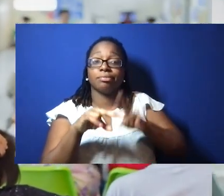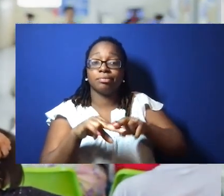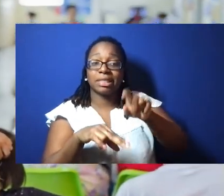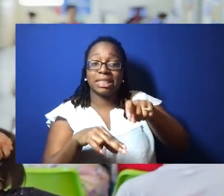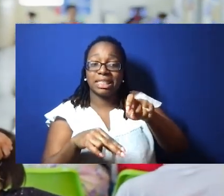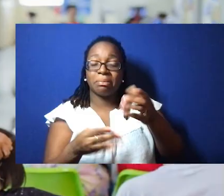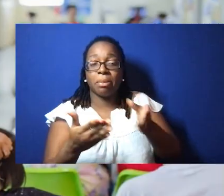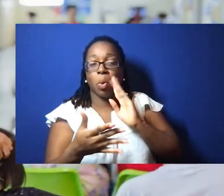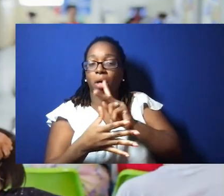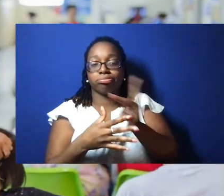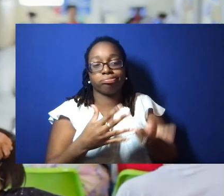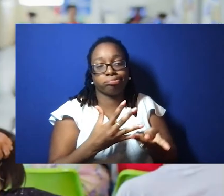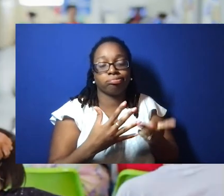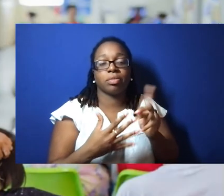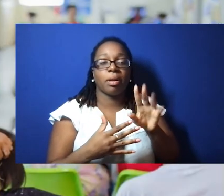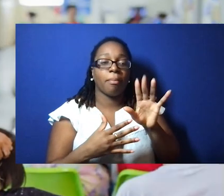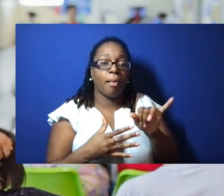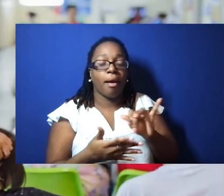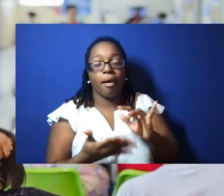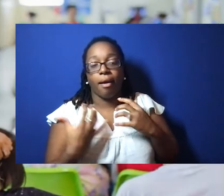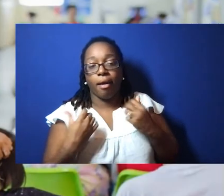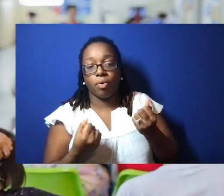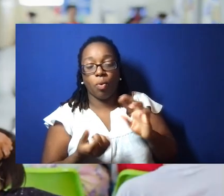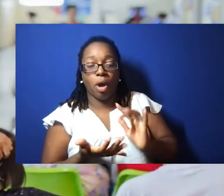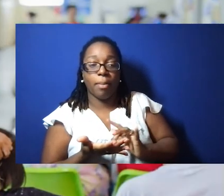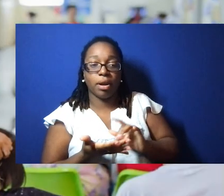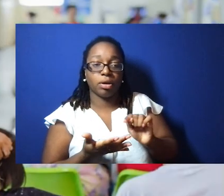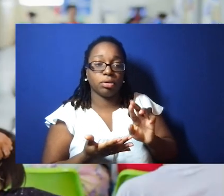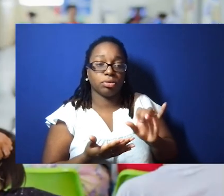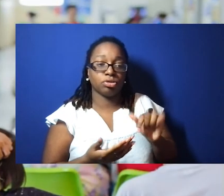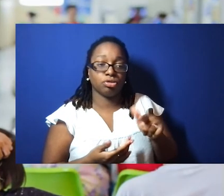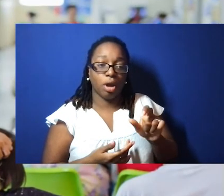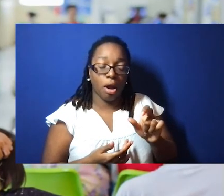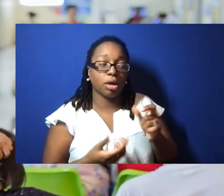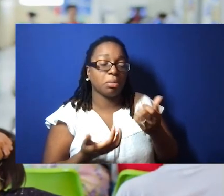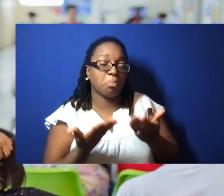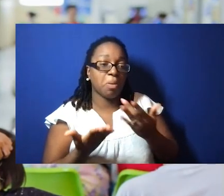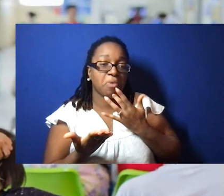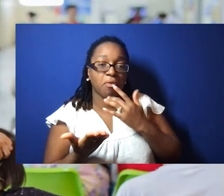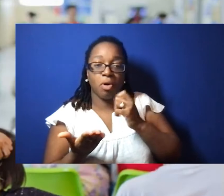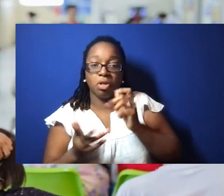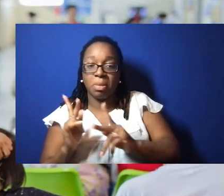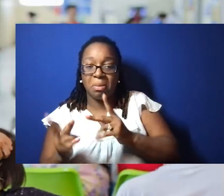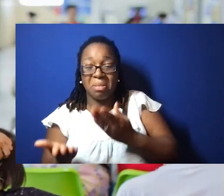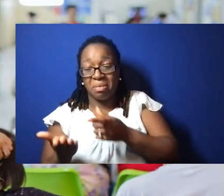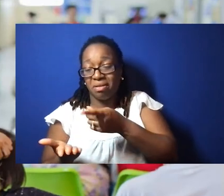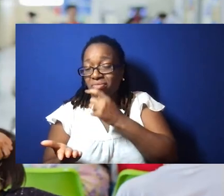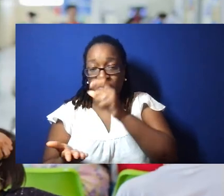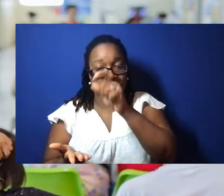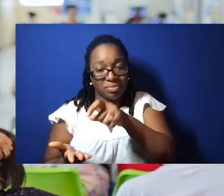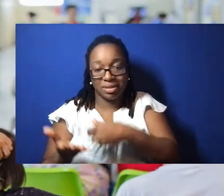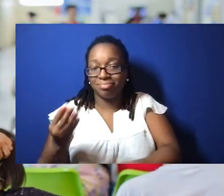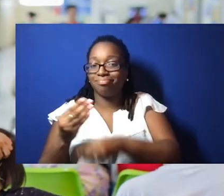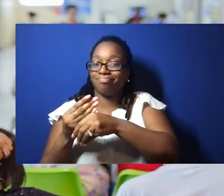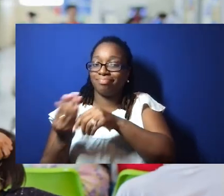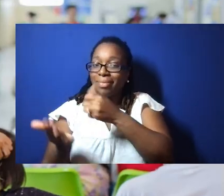be deprioritized by health and medical triage practices in favor of other patients who may not need